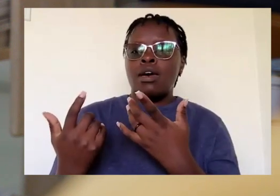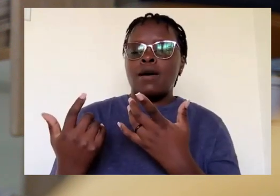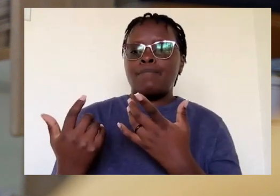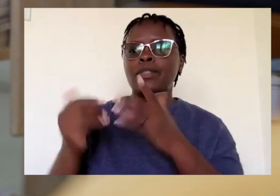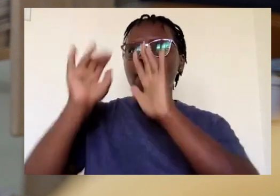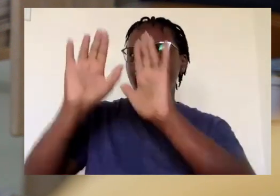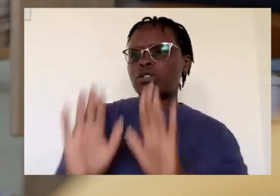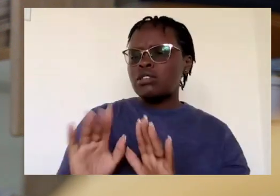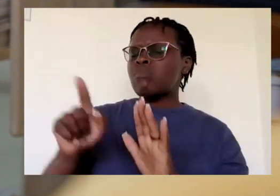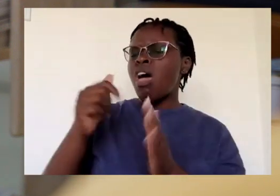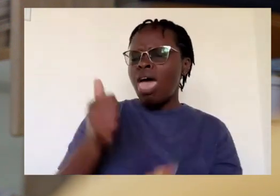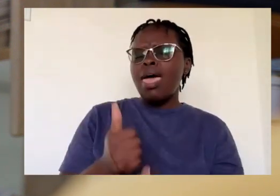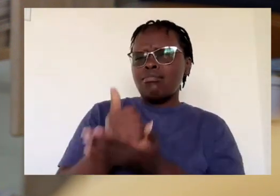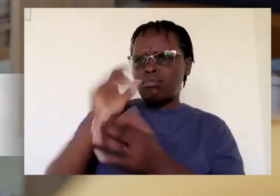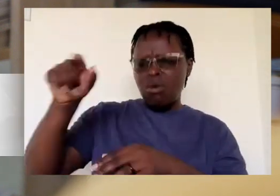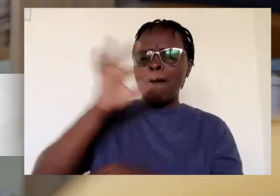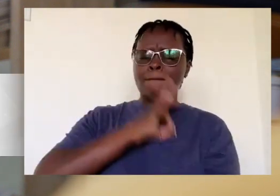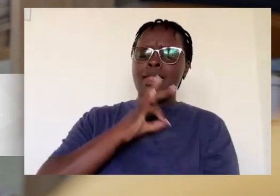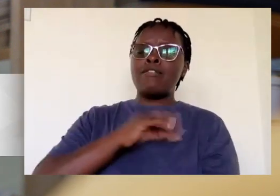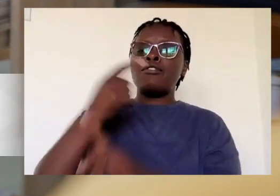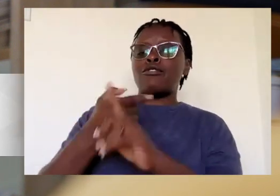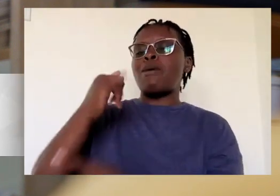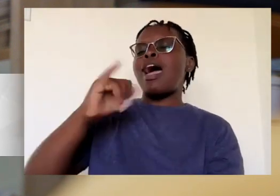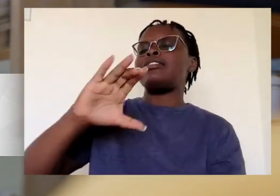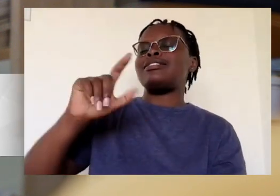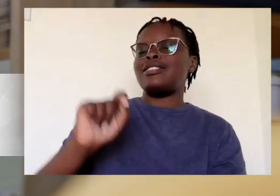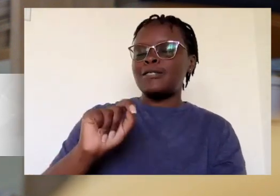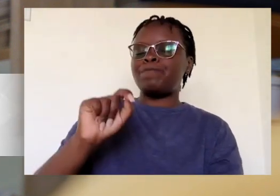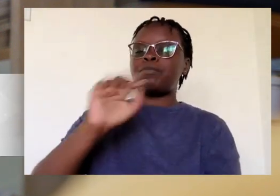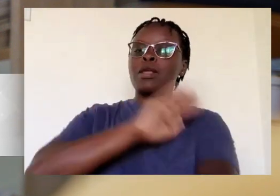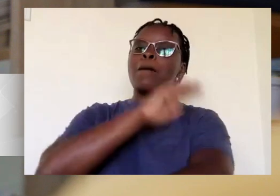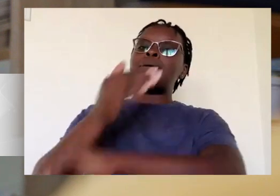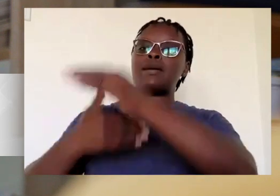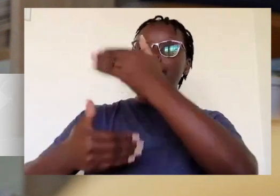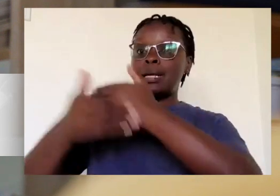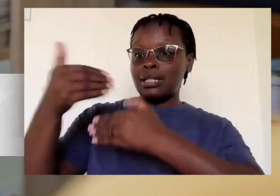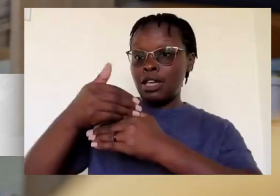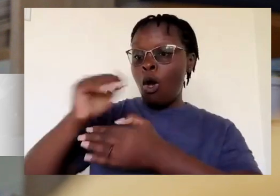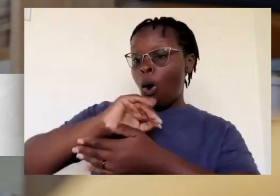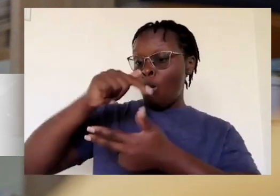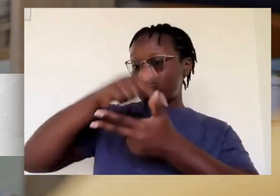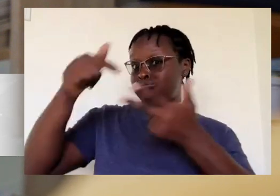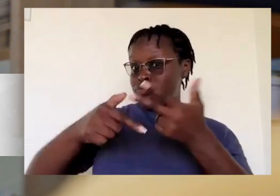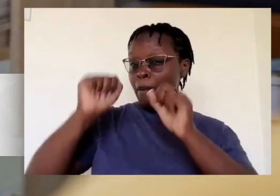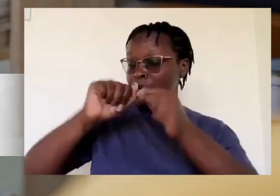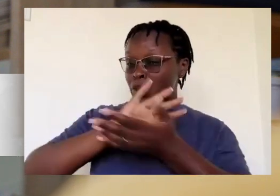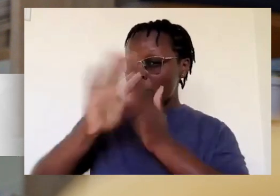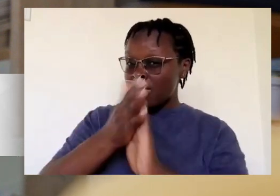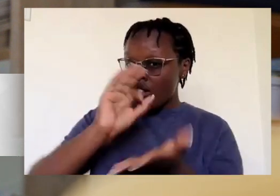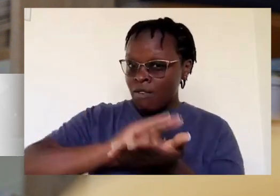also greatly benefited from ICT capacity building initiatives, So all those wouldn't have been possible without